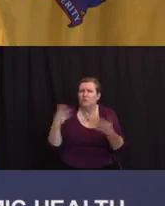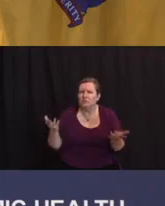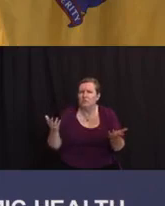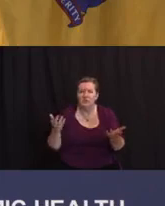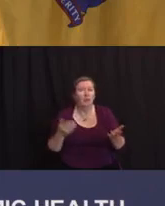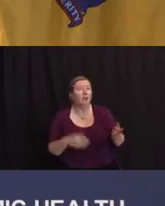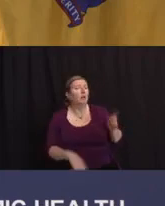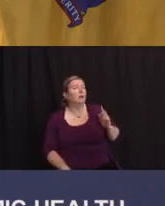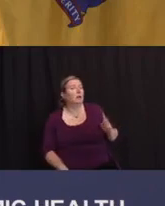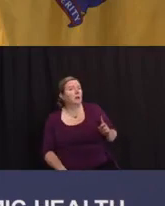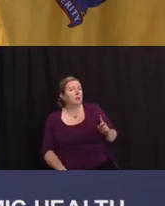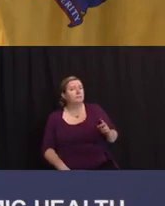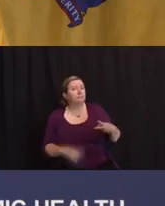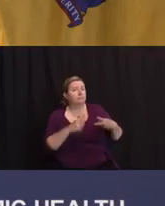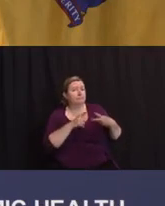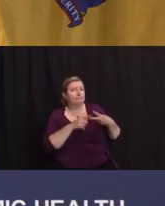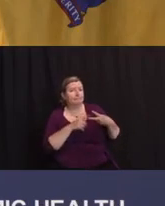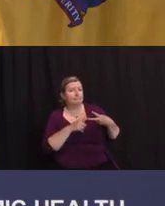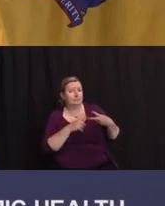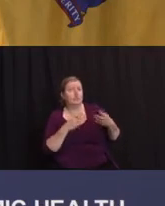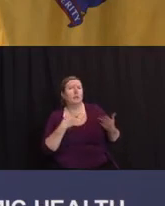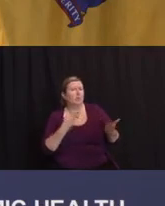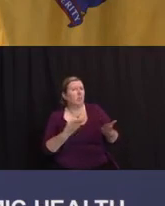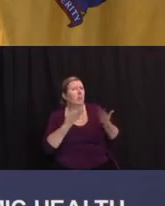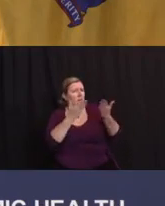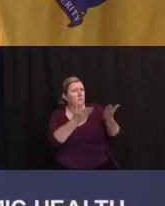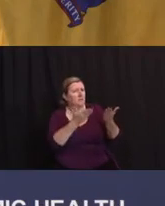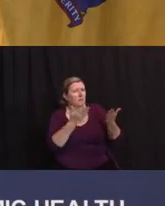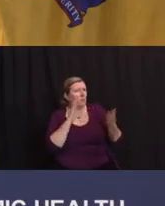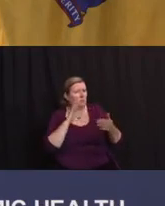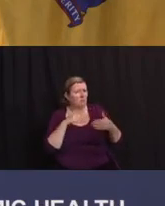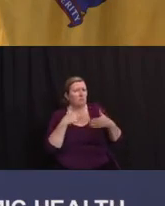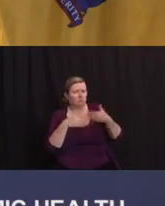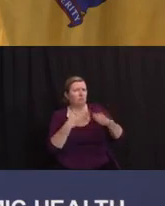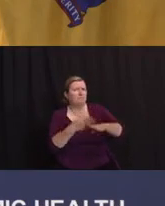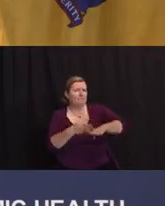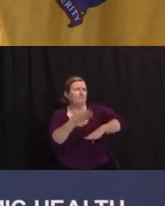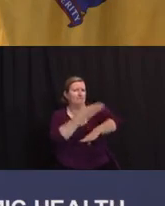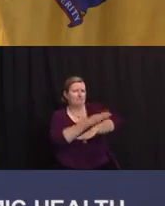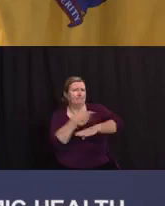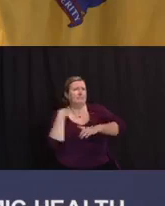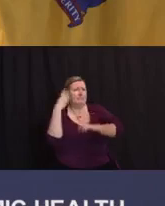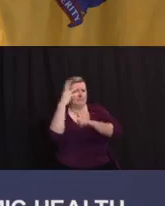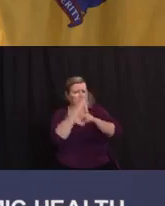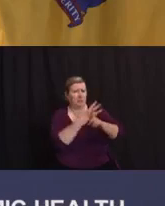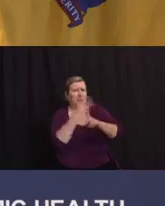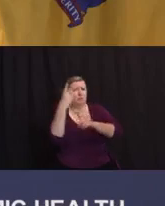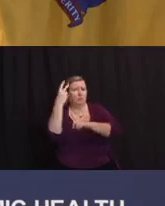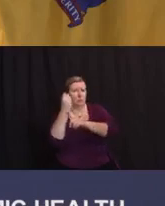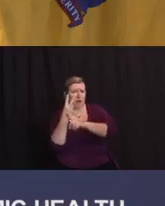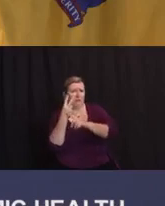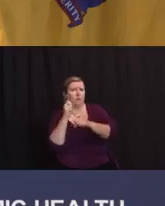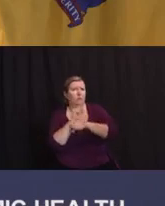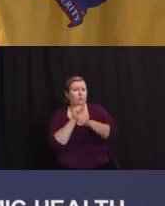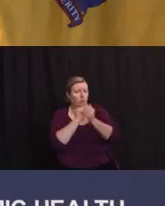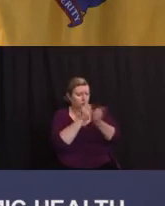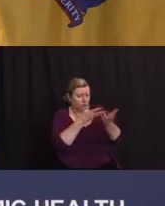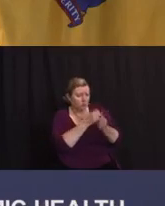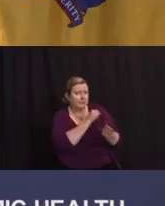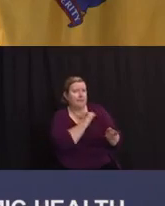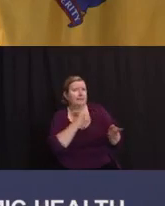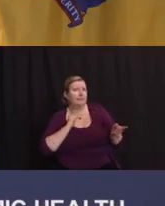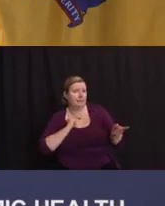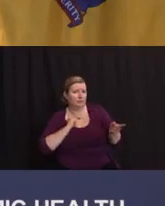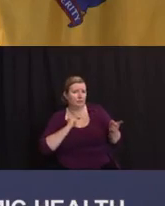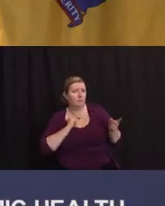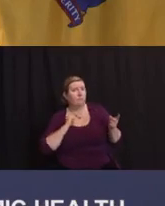a lot of good progress, particularly over the past 6 to 12 months, working with our Senate colleagues, and I want to give the Senate President,